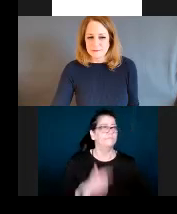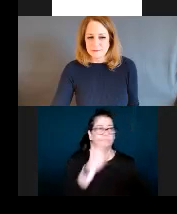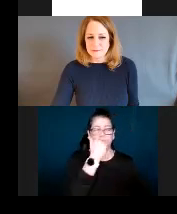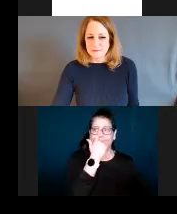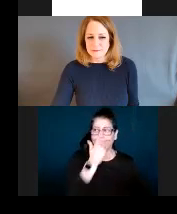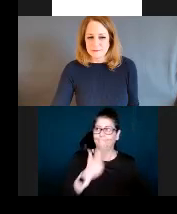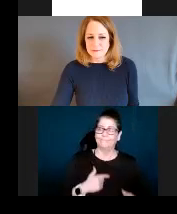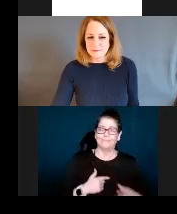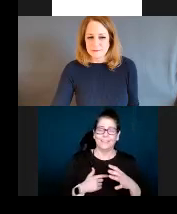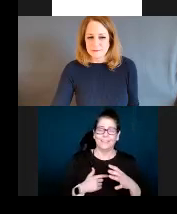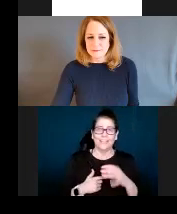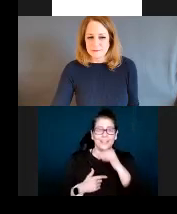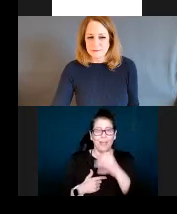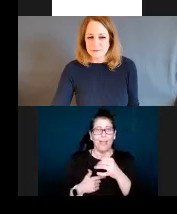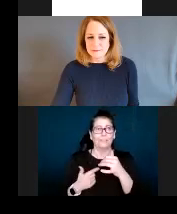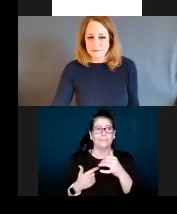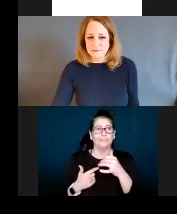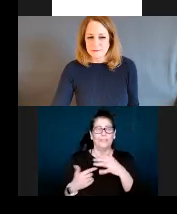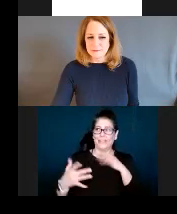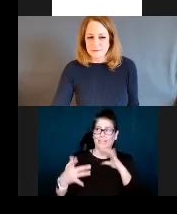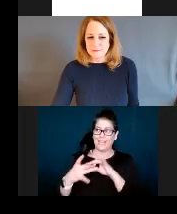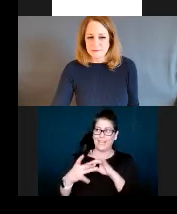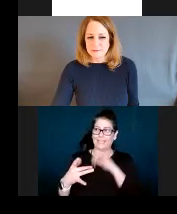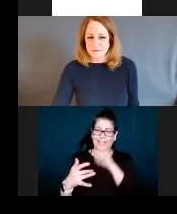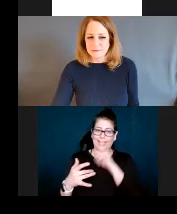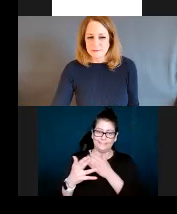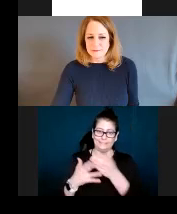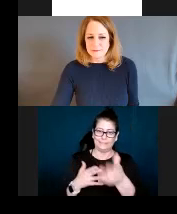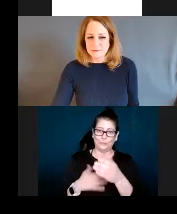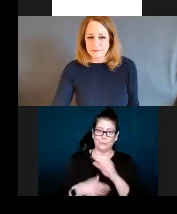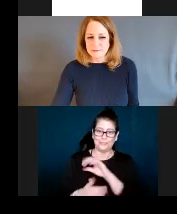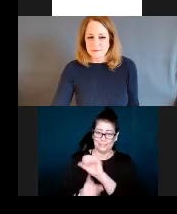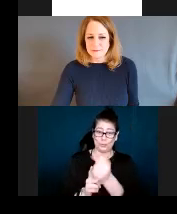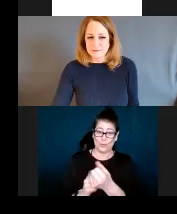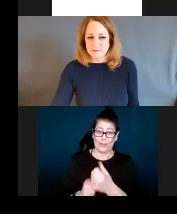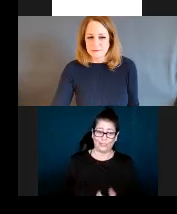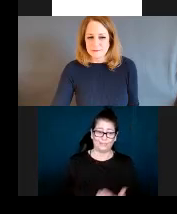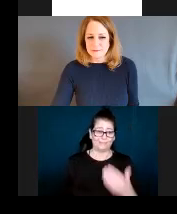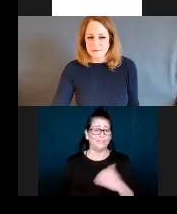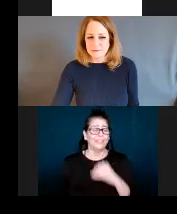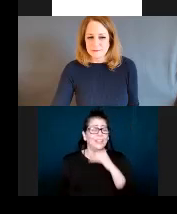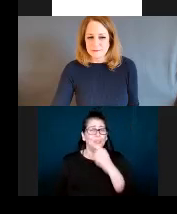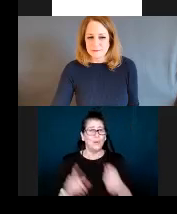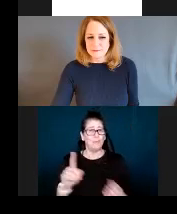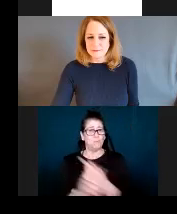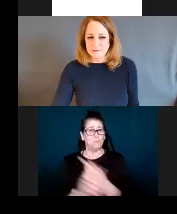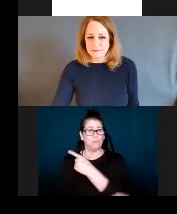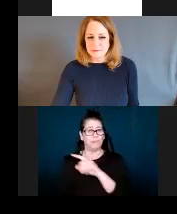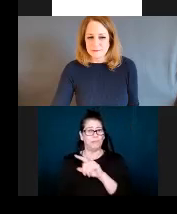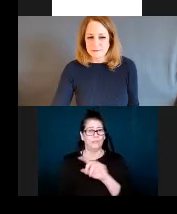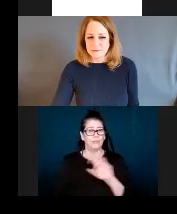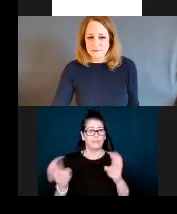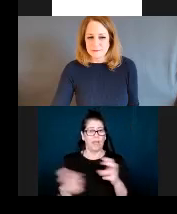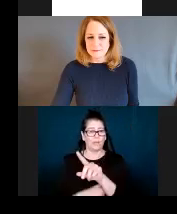through the crisis intervention. Ask questions that are off topic. Or lead the survivor or ask why questions. So